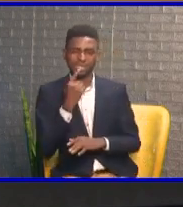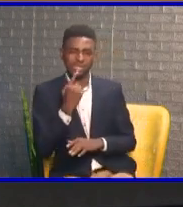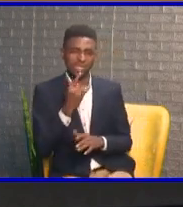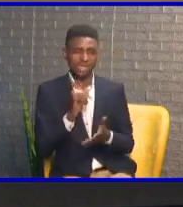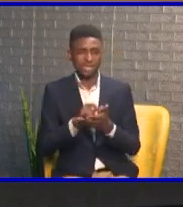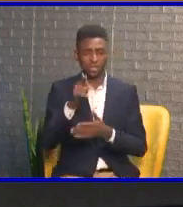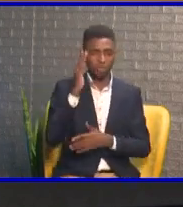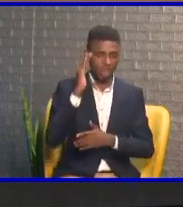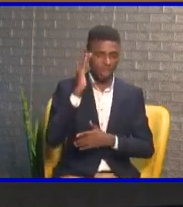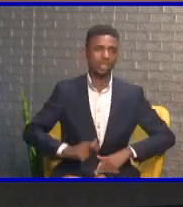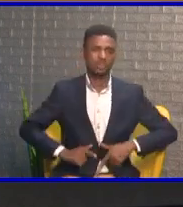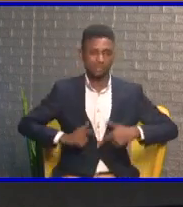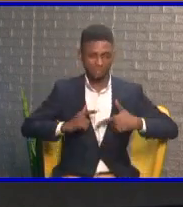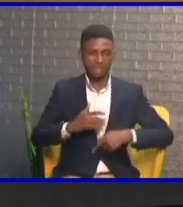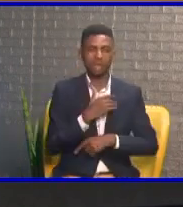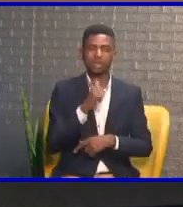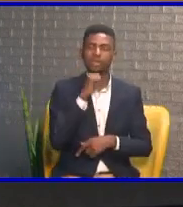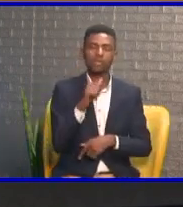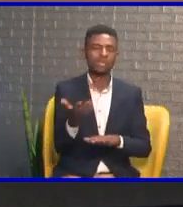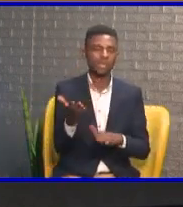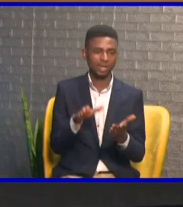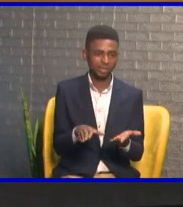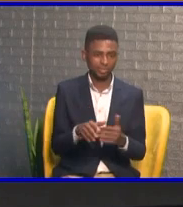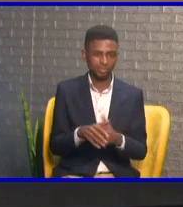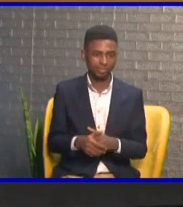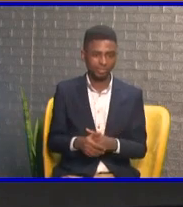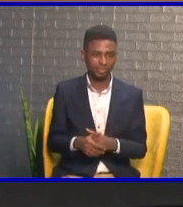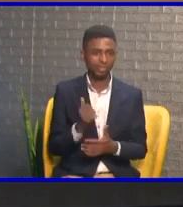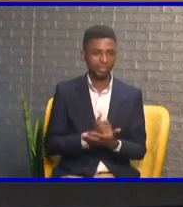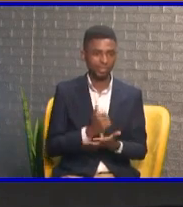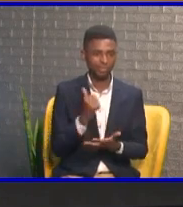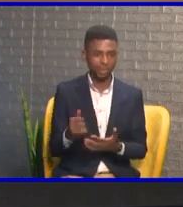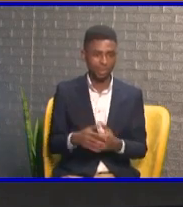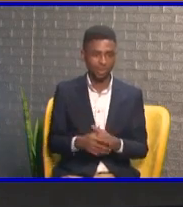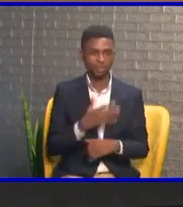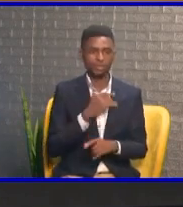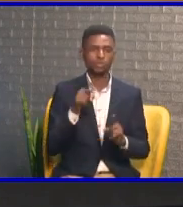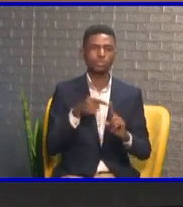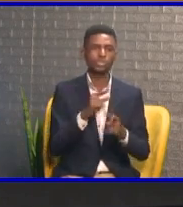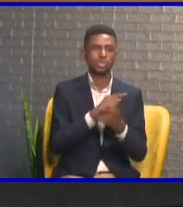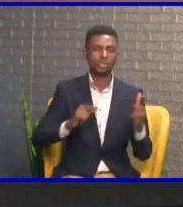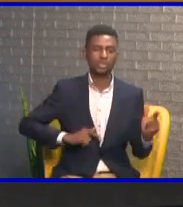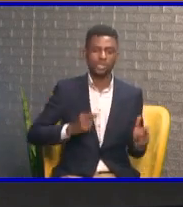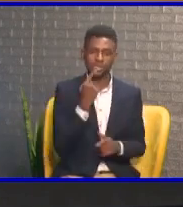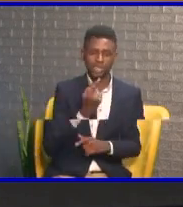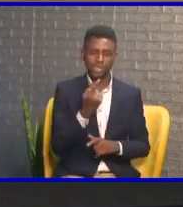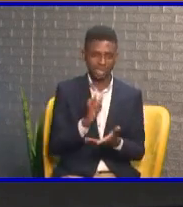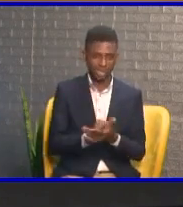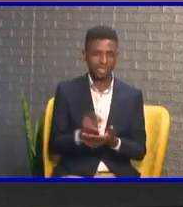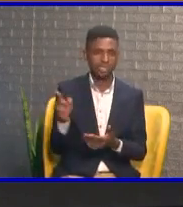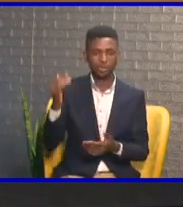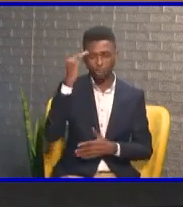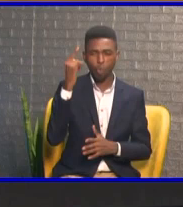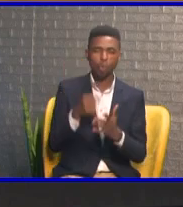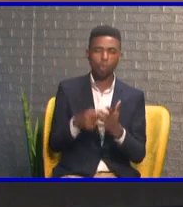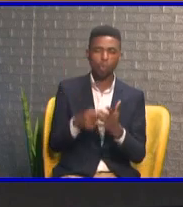live and not die. Amen. And as soon as the Lord said it, I knew what I was supposed to do. When the Lord